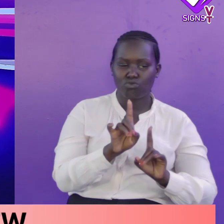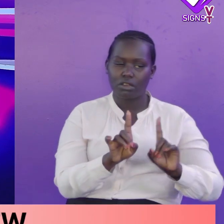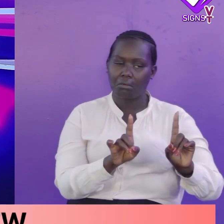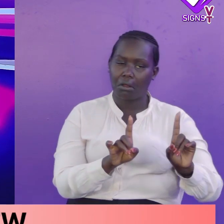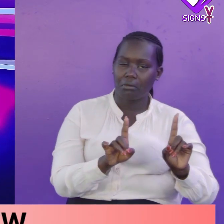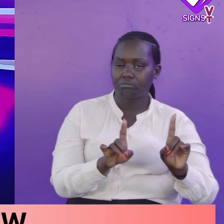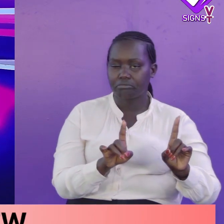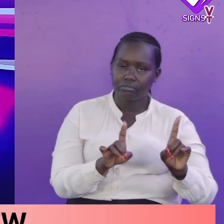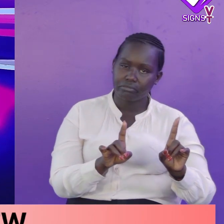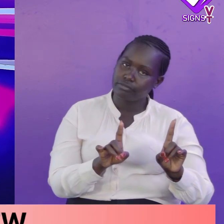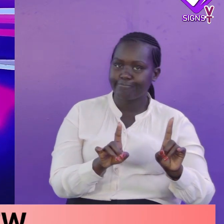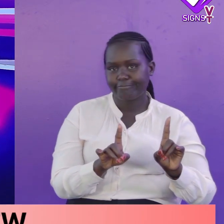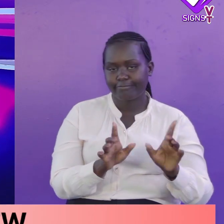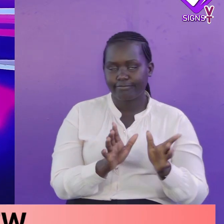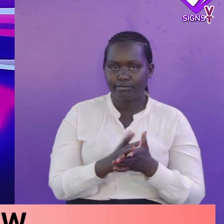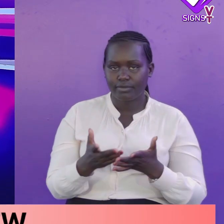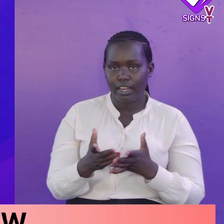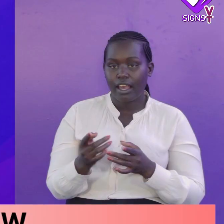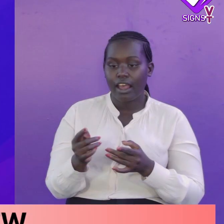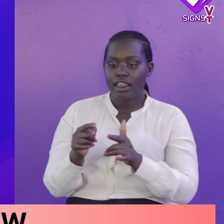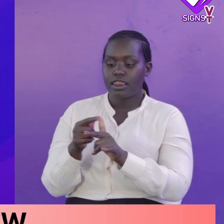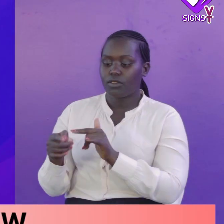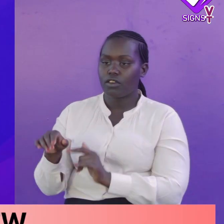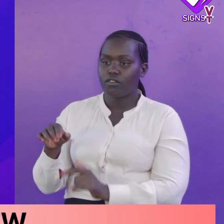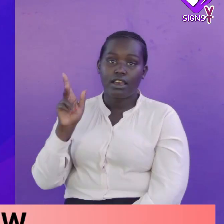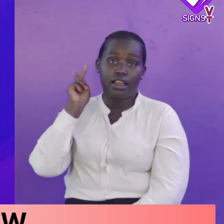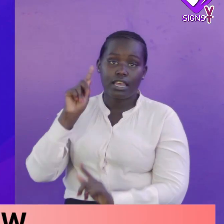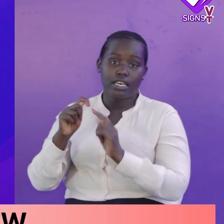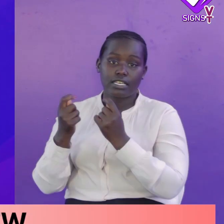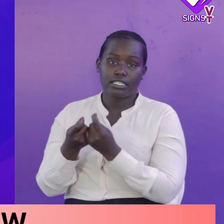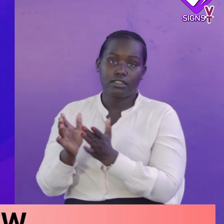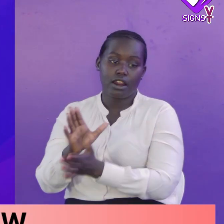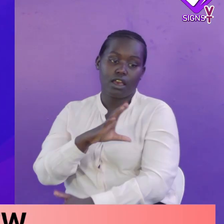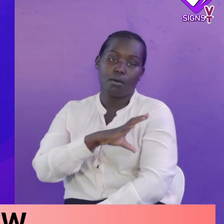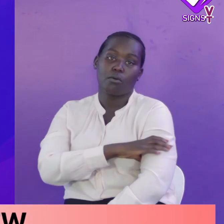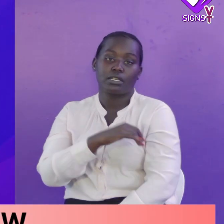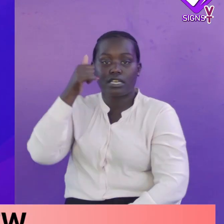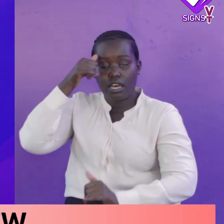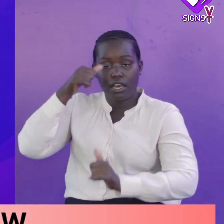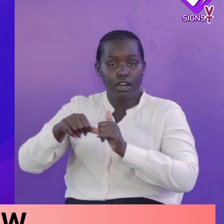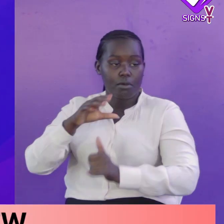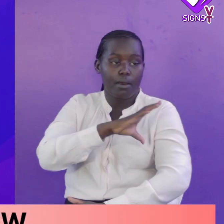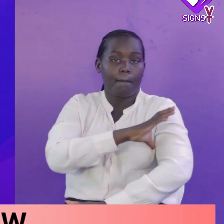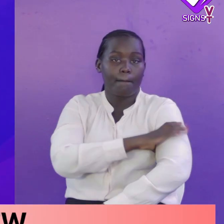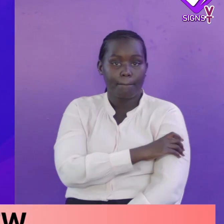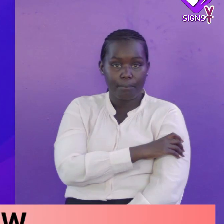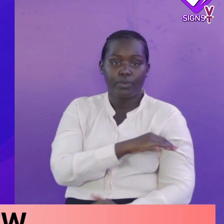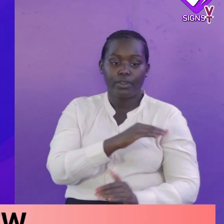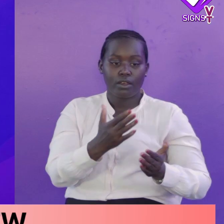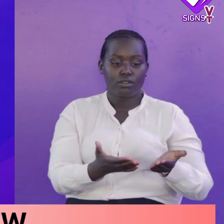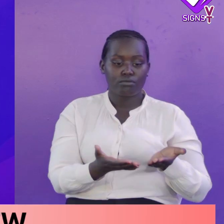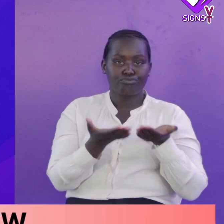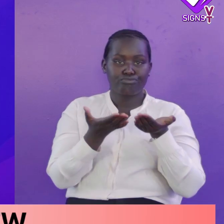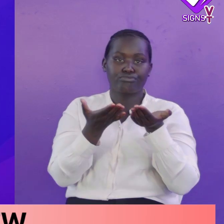see Kariobangi Sharks. Then Shabana FC versus Bomet. Remember Bomet was... the promoted. Yeah.